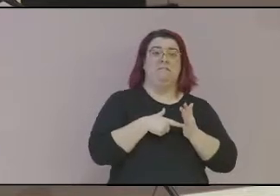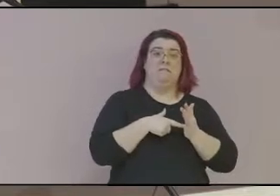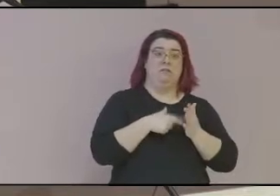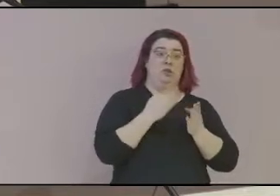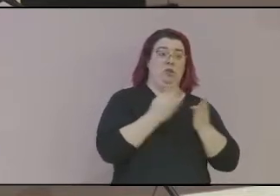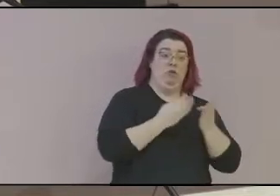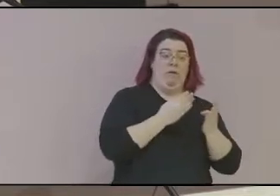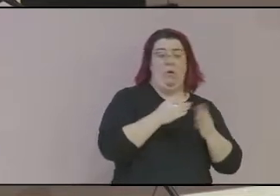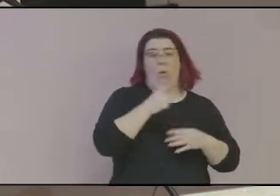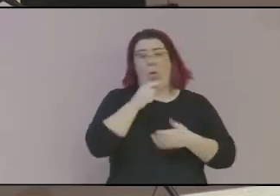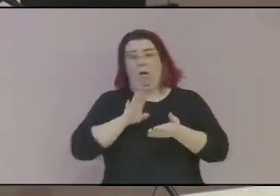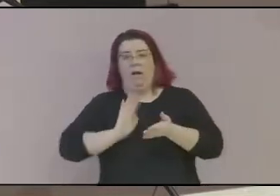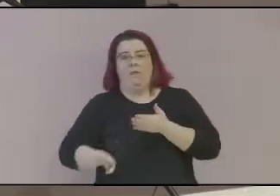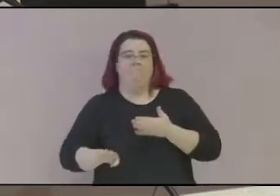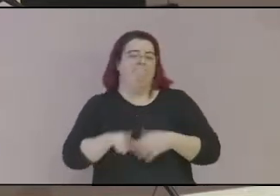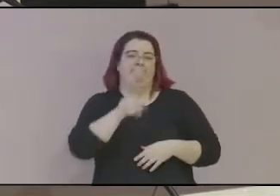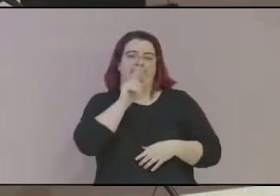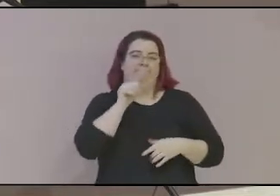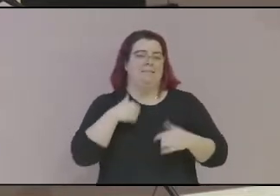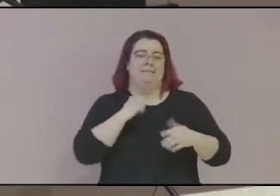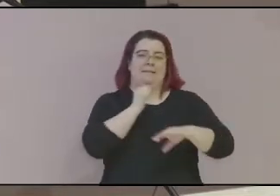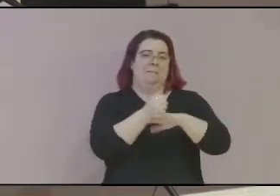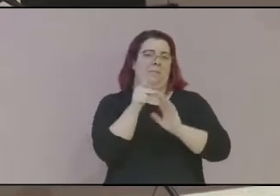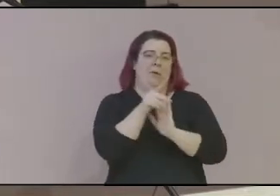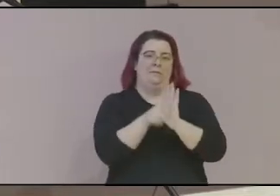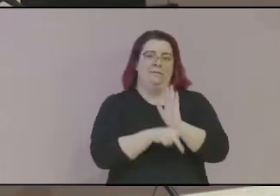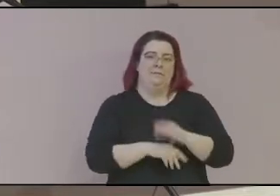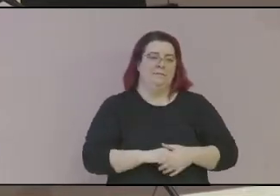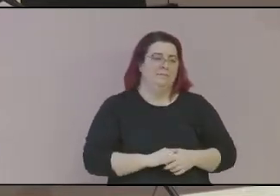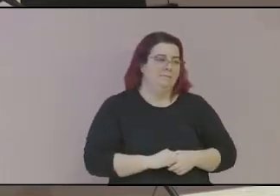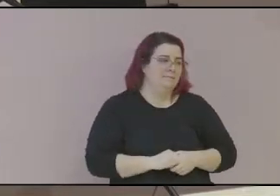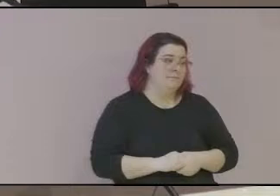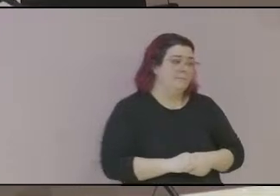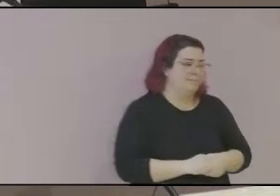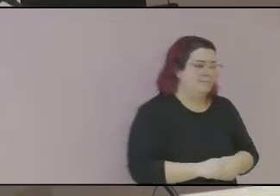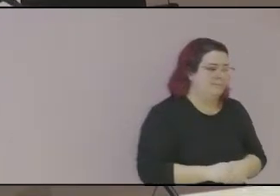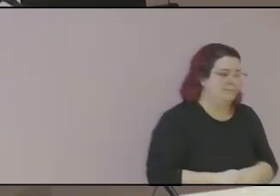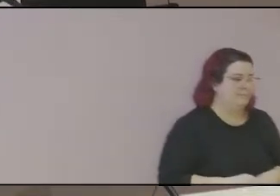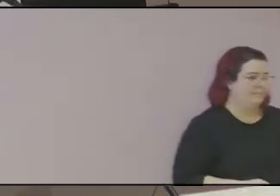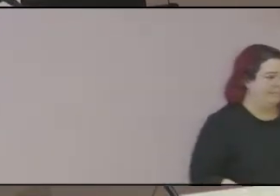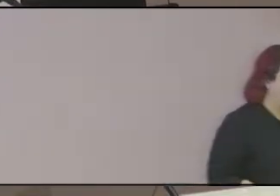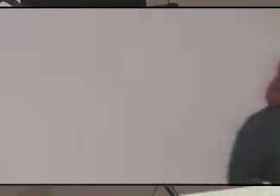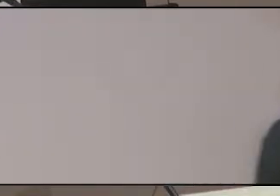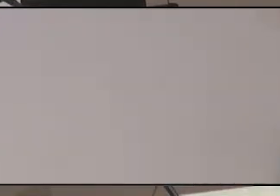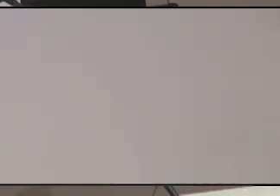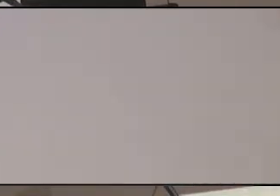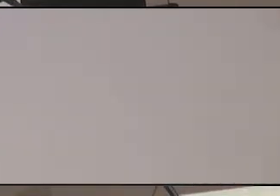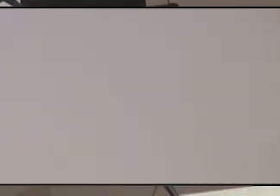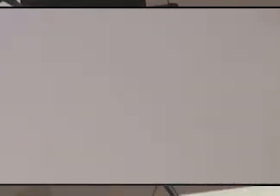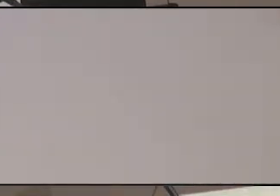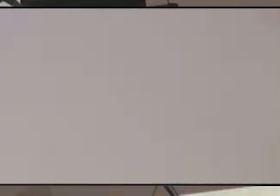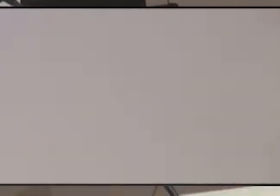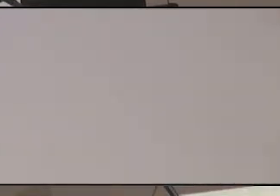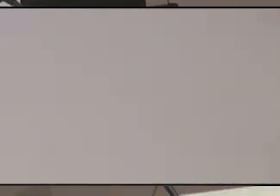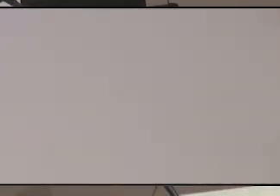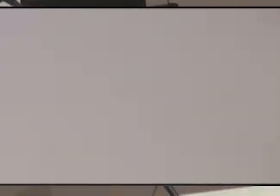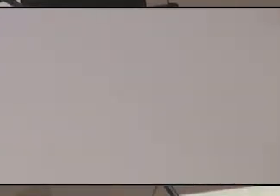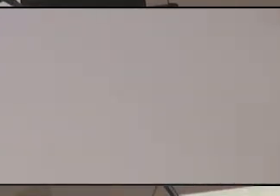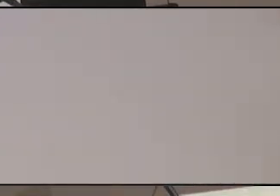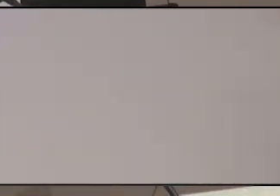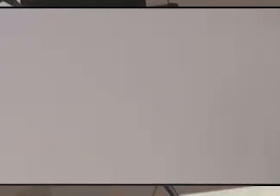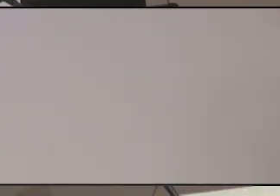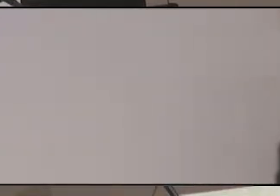of the tape discussion, there never seemed to be unanimous consensus on the criteria for excluding people